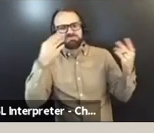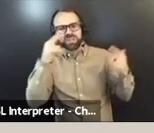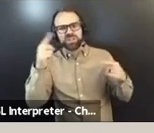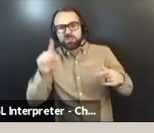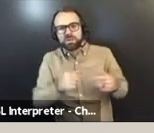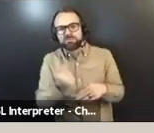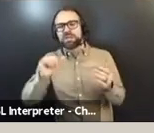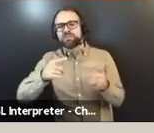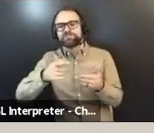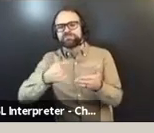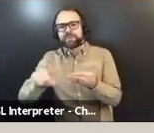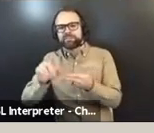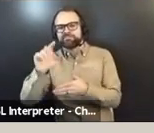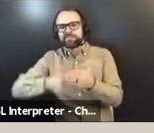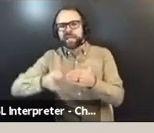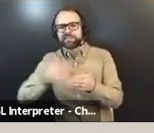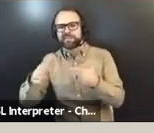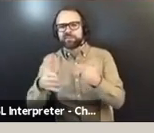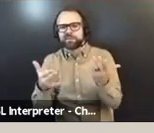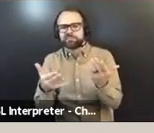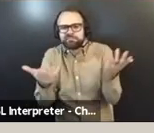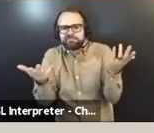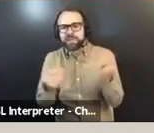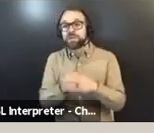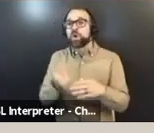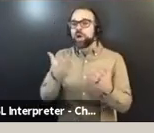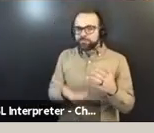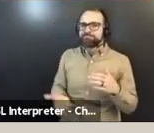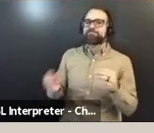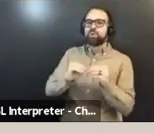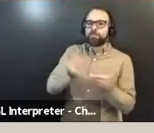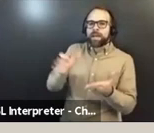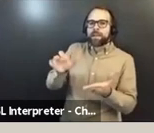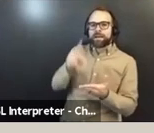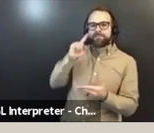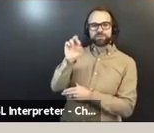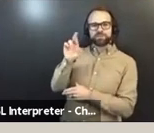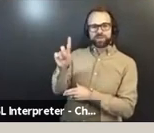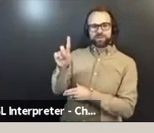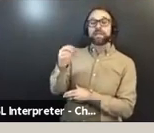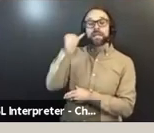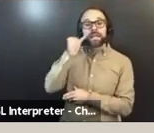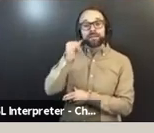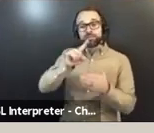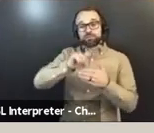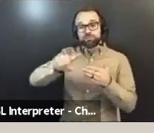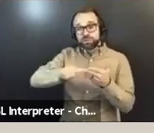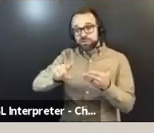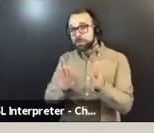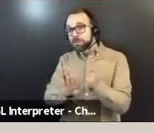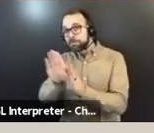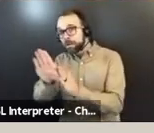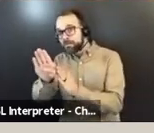pay taxes at the end of the day. And this will help you increase your claim, especially if they're just involved in R&D. It's worth having. So this